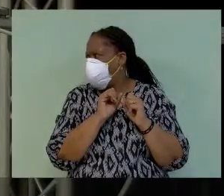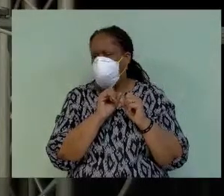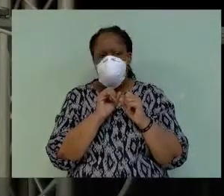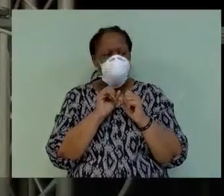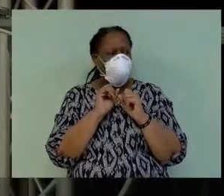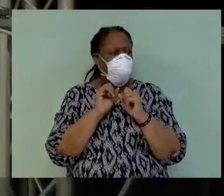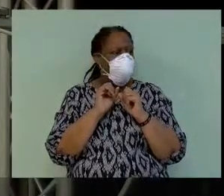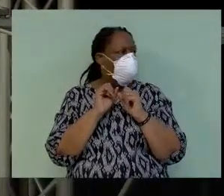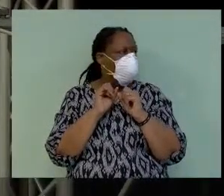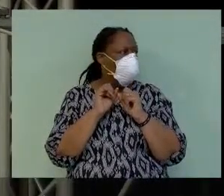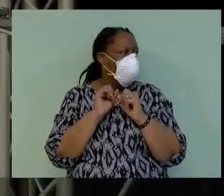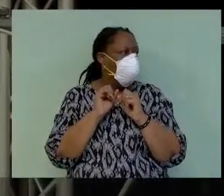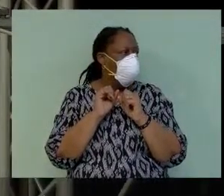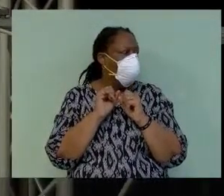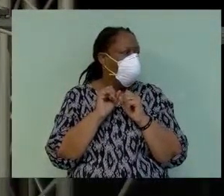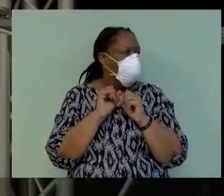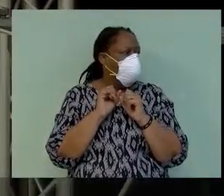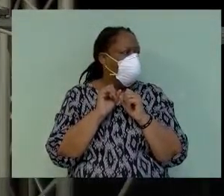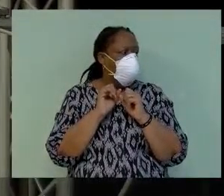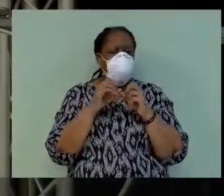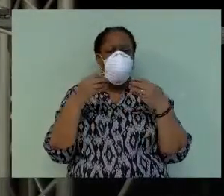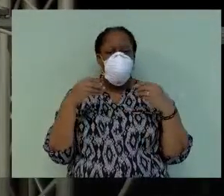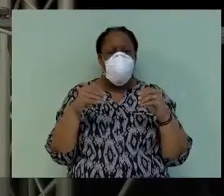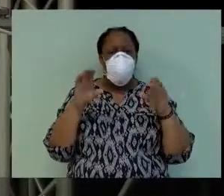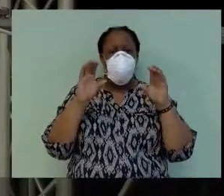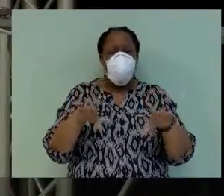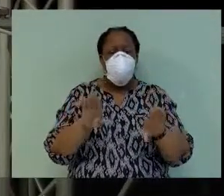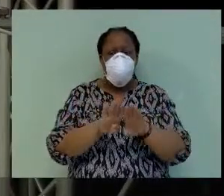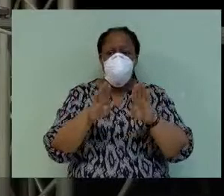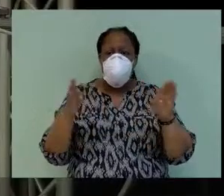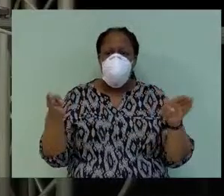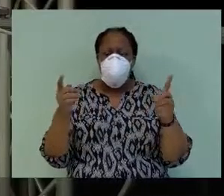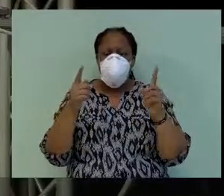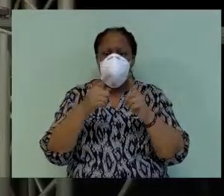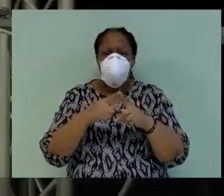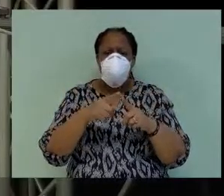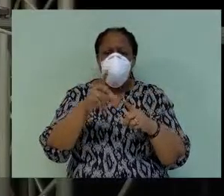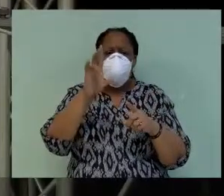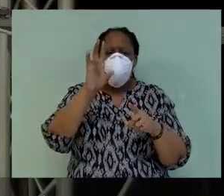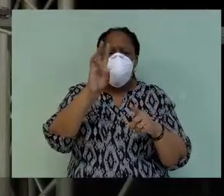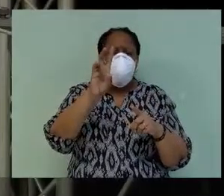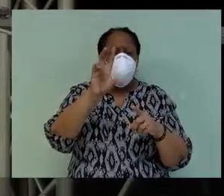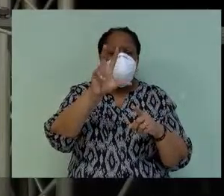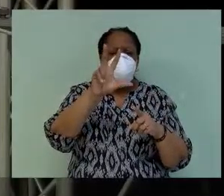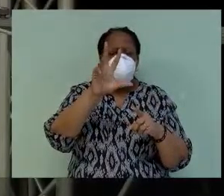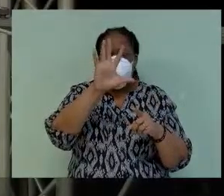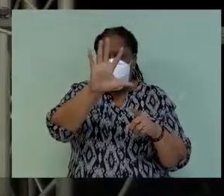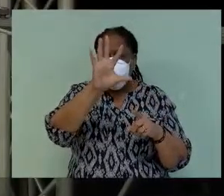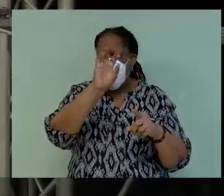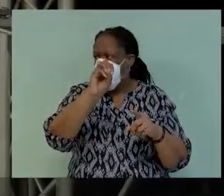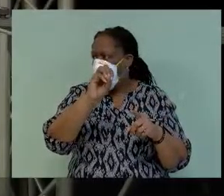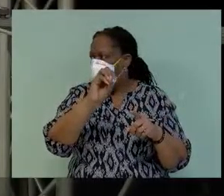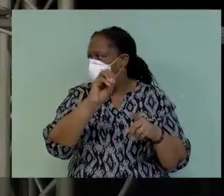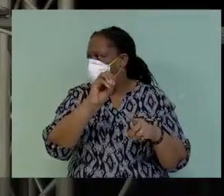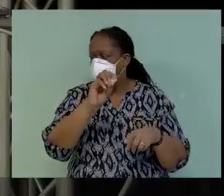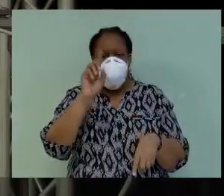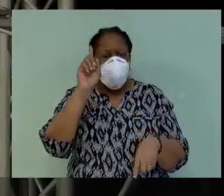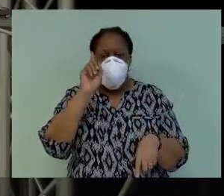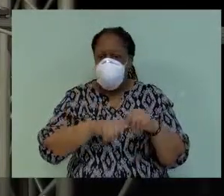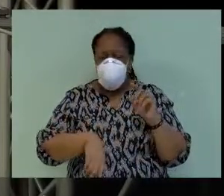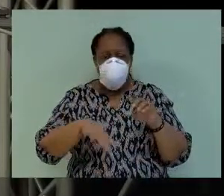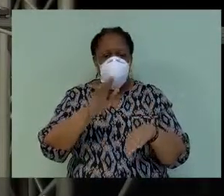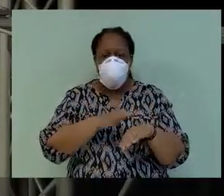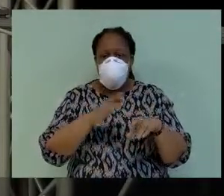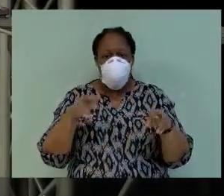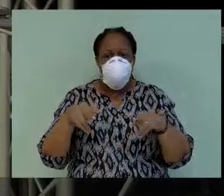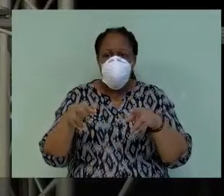could be open until 7:50 p.m., but you can't be on the street after 8.